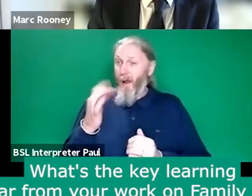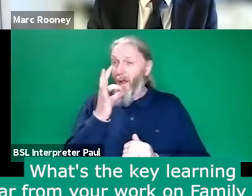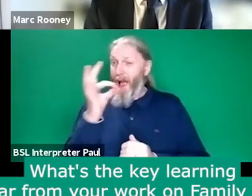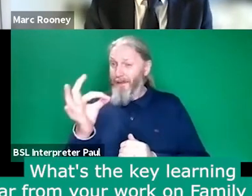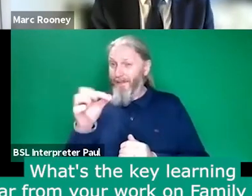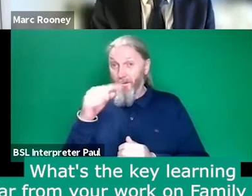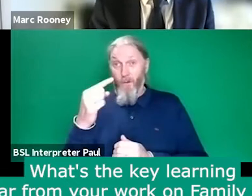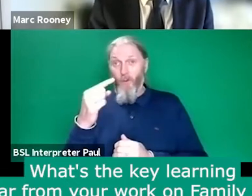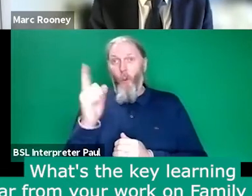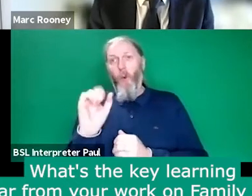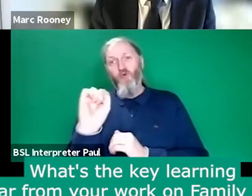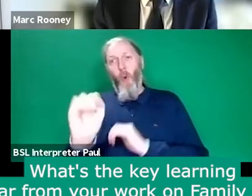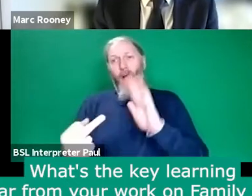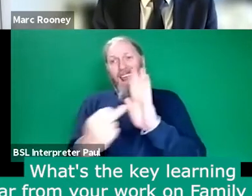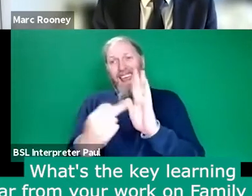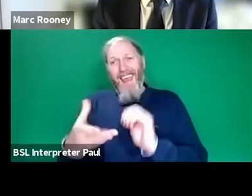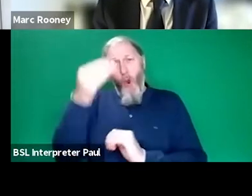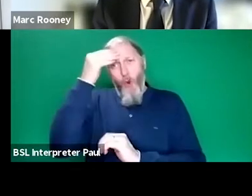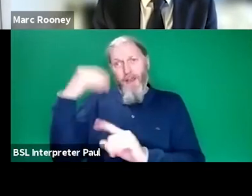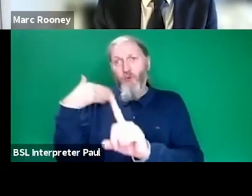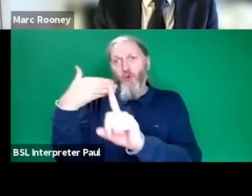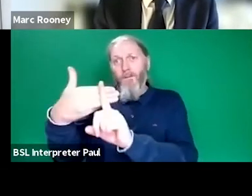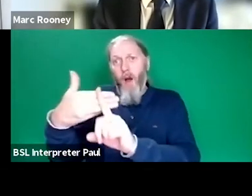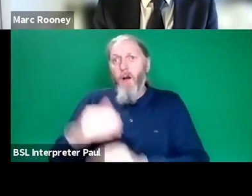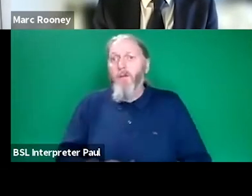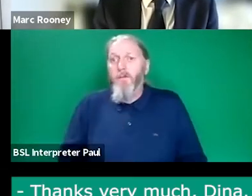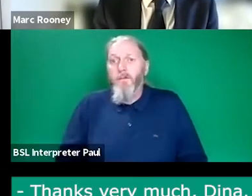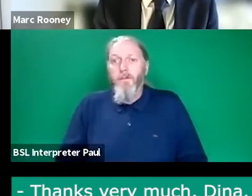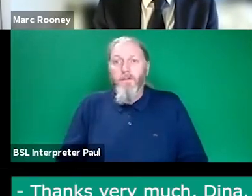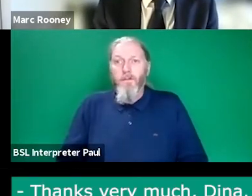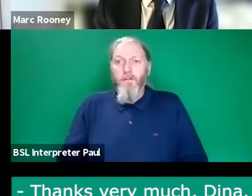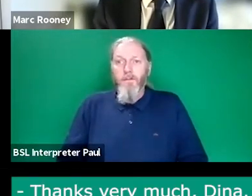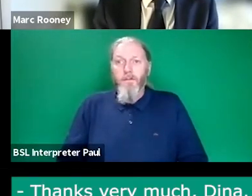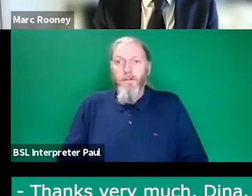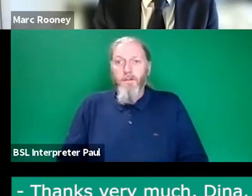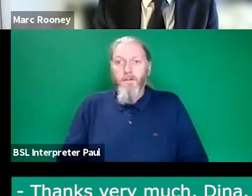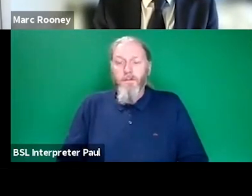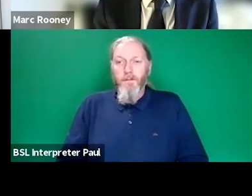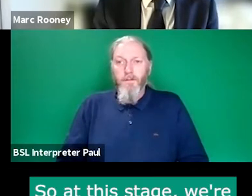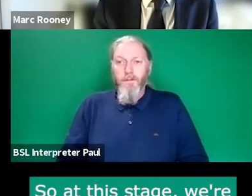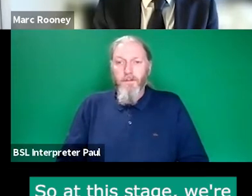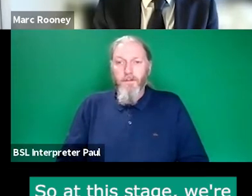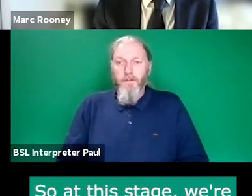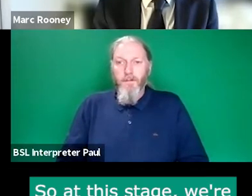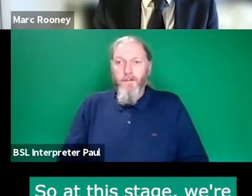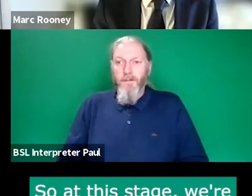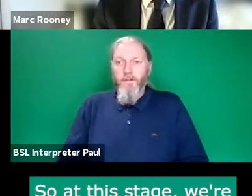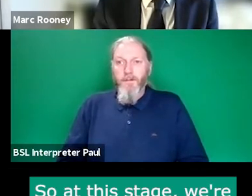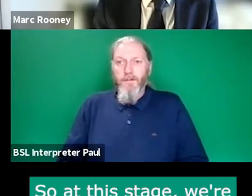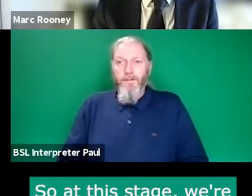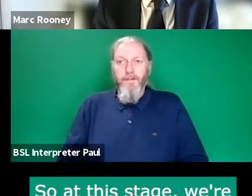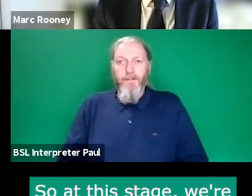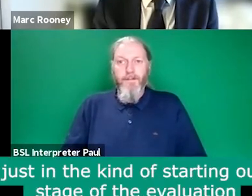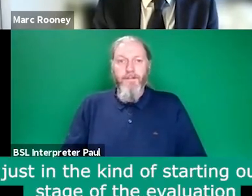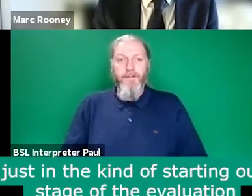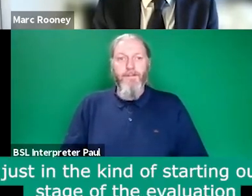learning so far from your work on family hubs? Thanks very much, Dina. So at this